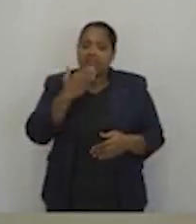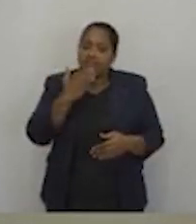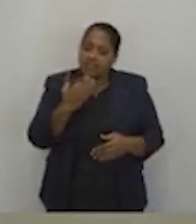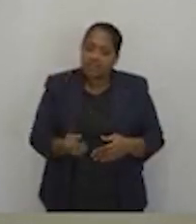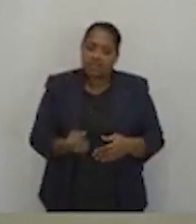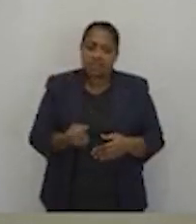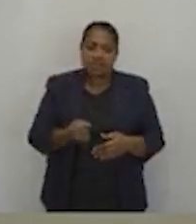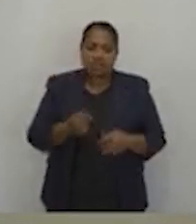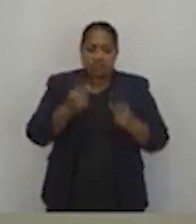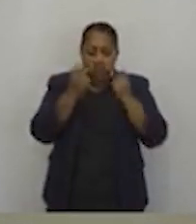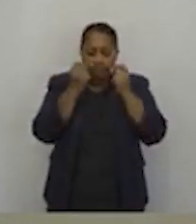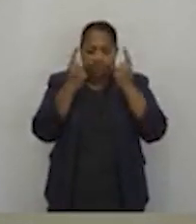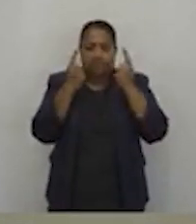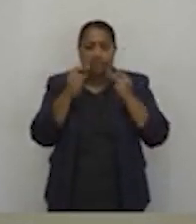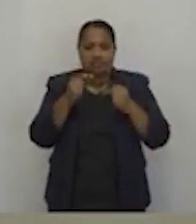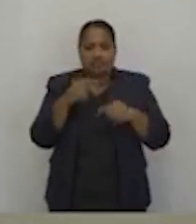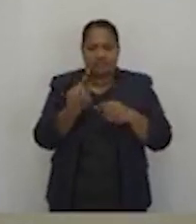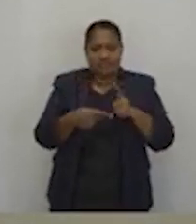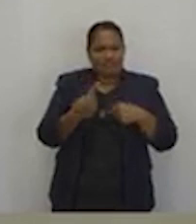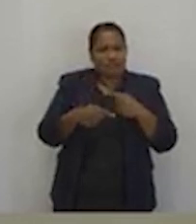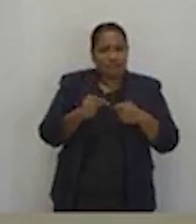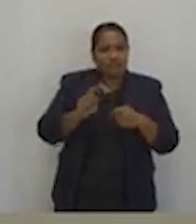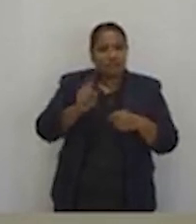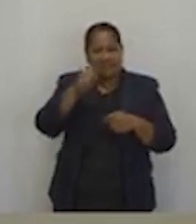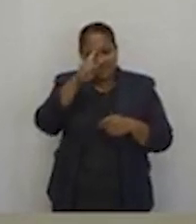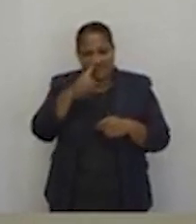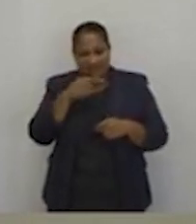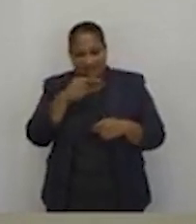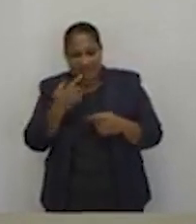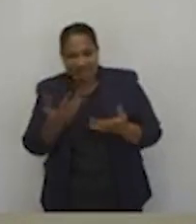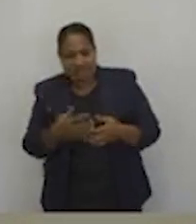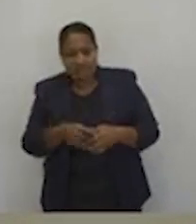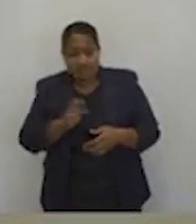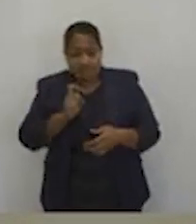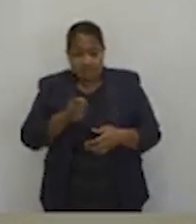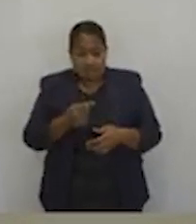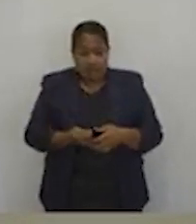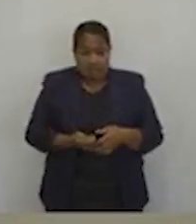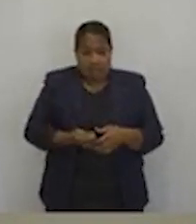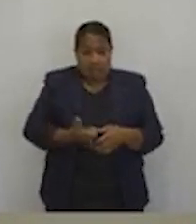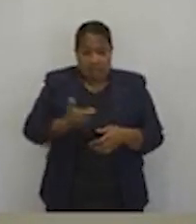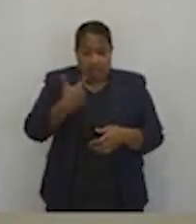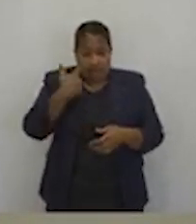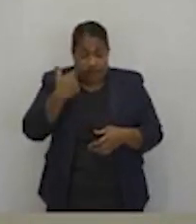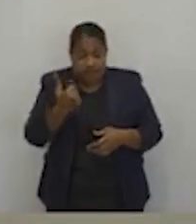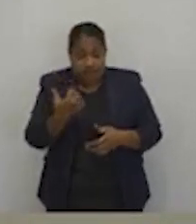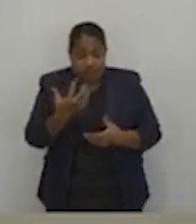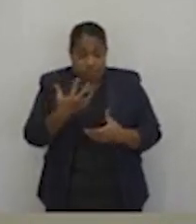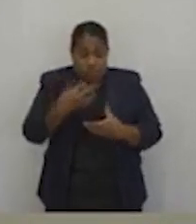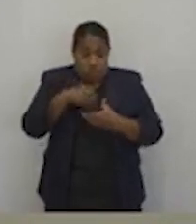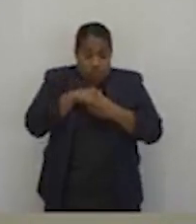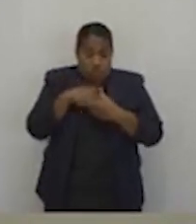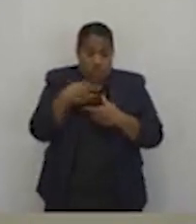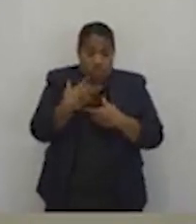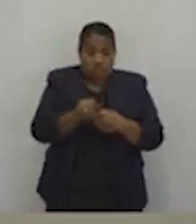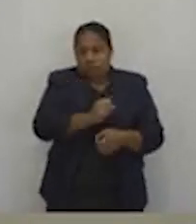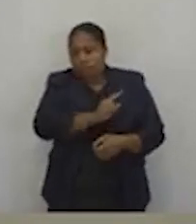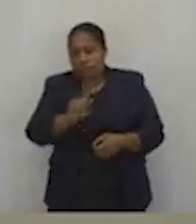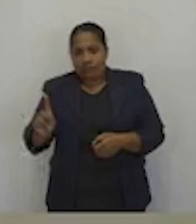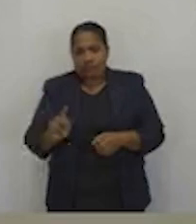within yourself or your family. Early detection is absolutely essential to stop the